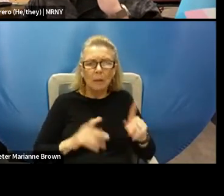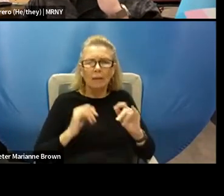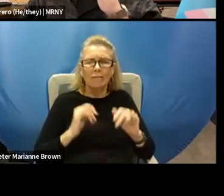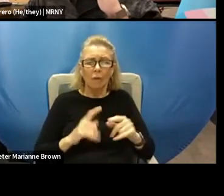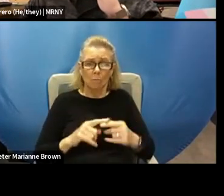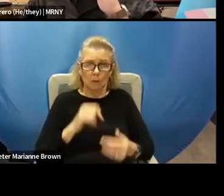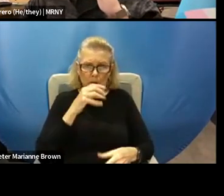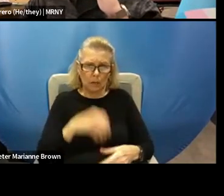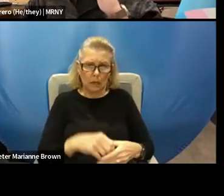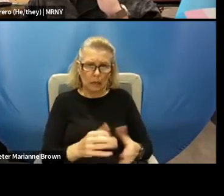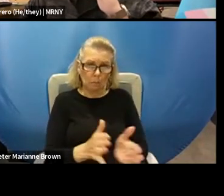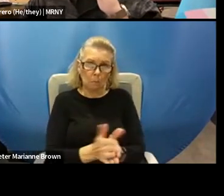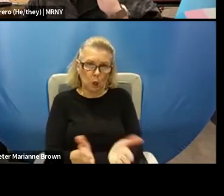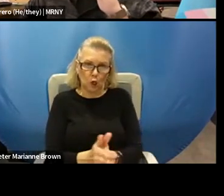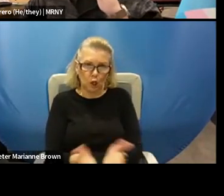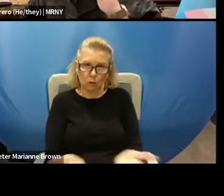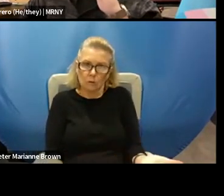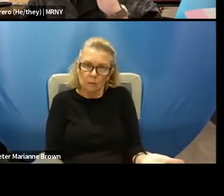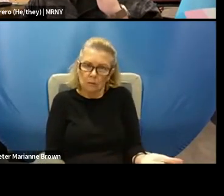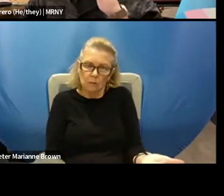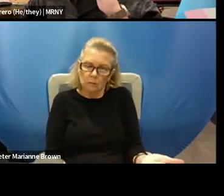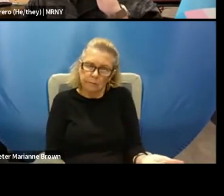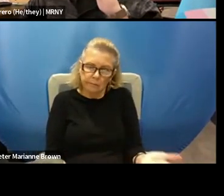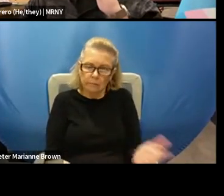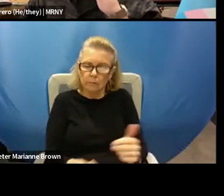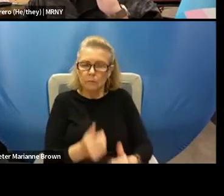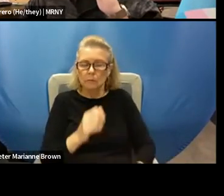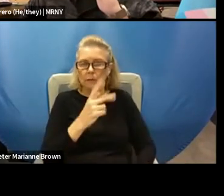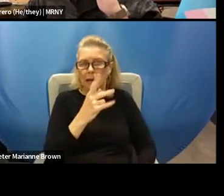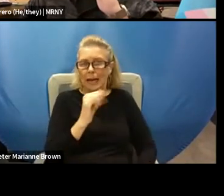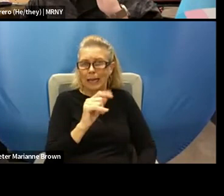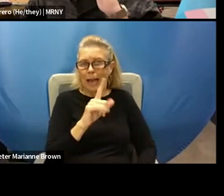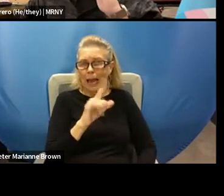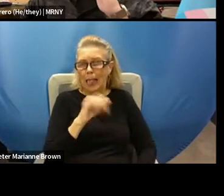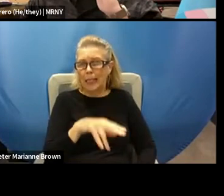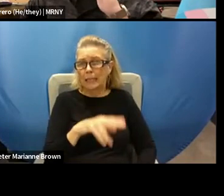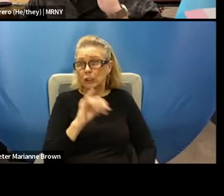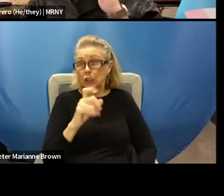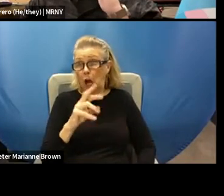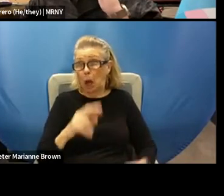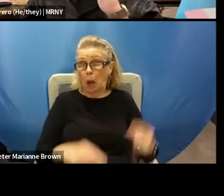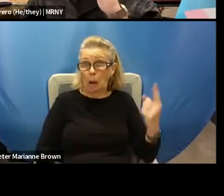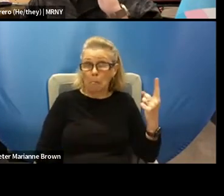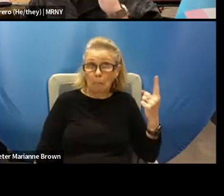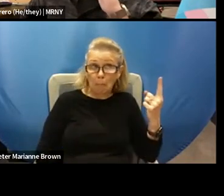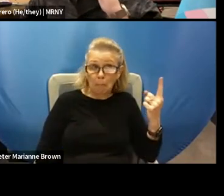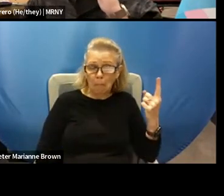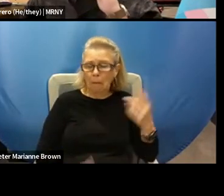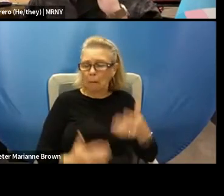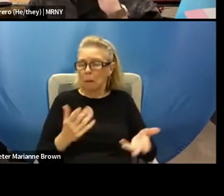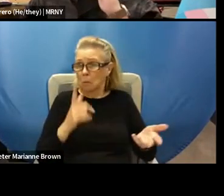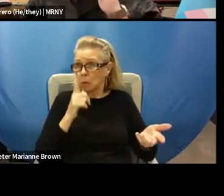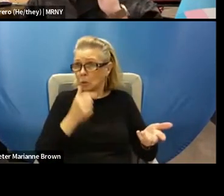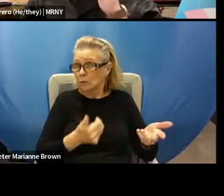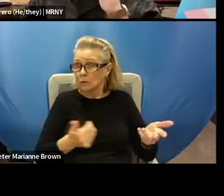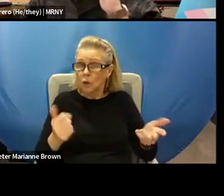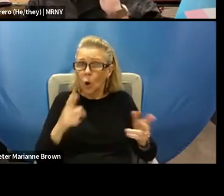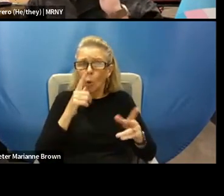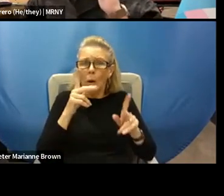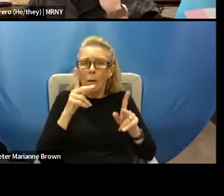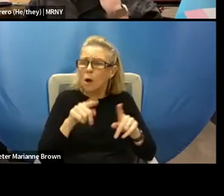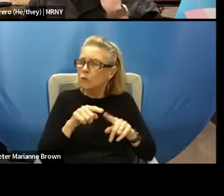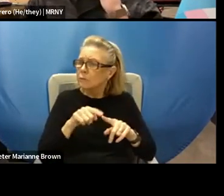books necessarily, right? Caitlyn Jenner gets to write a book, but the rest of us don't, right? Who's the person down the street